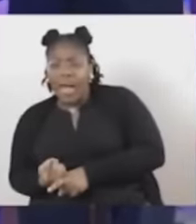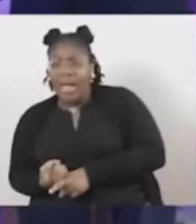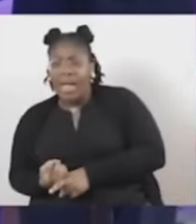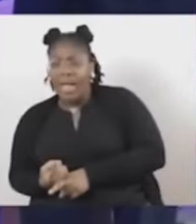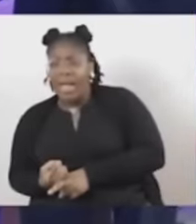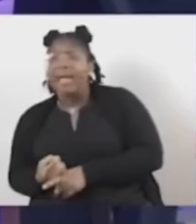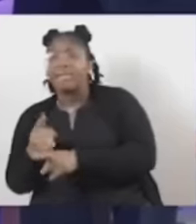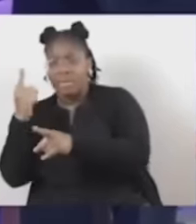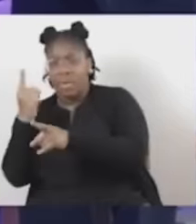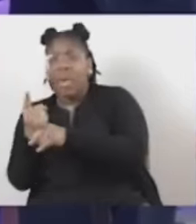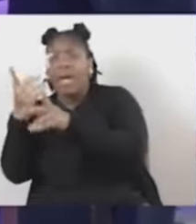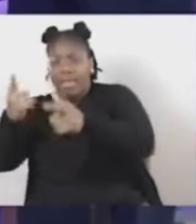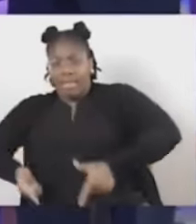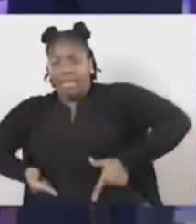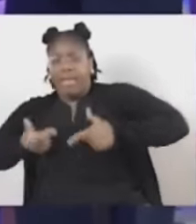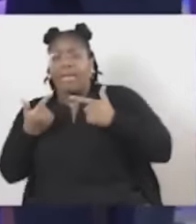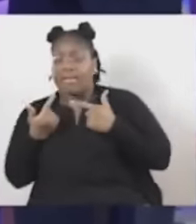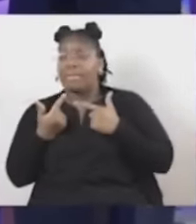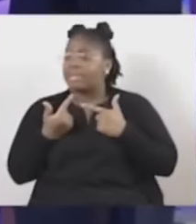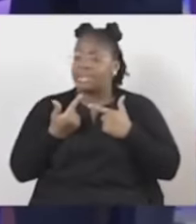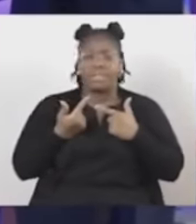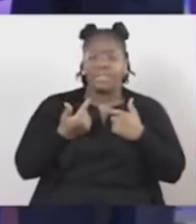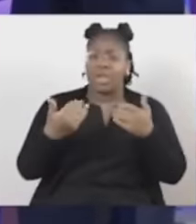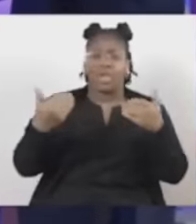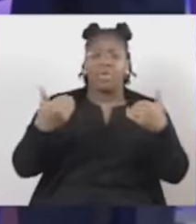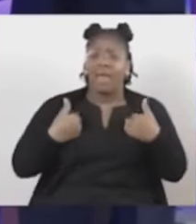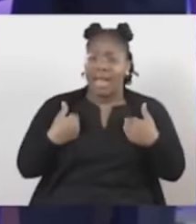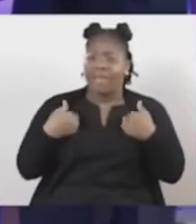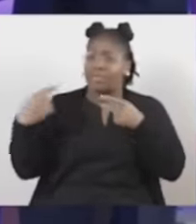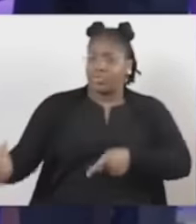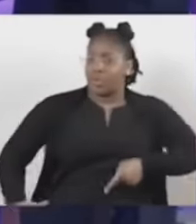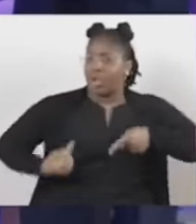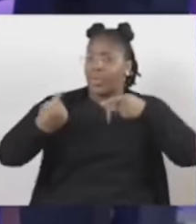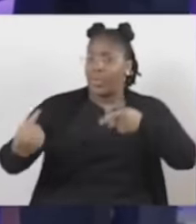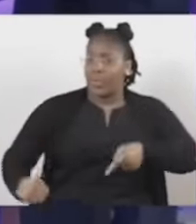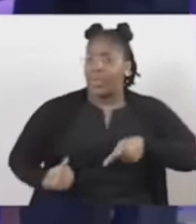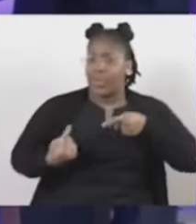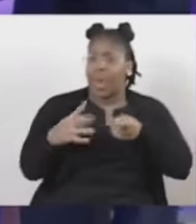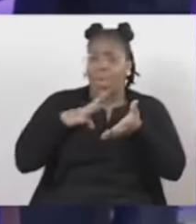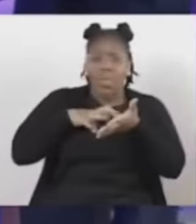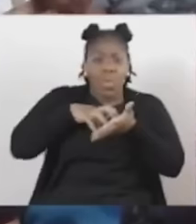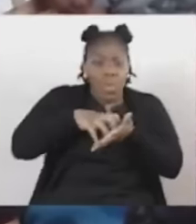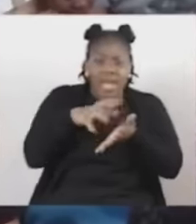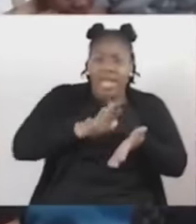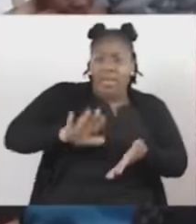a preferred lifestyle, you got a hanging loose thread.